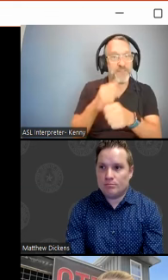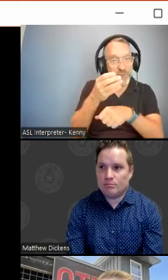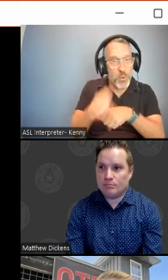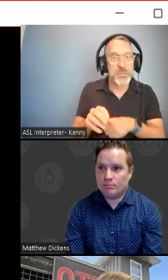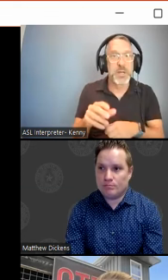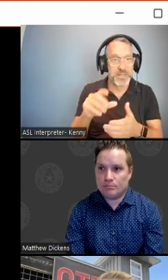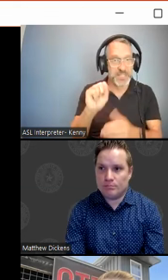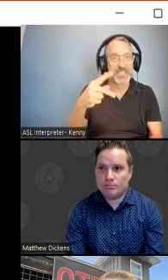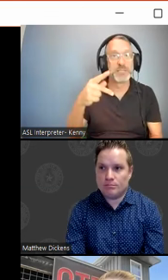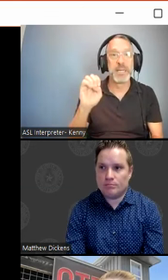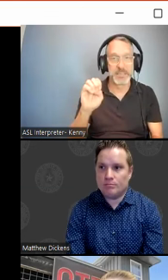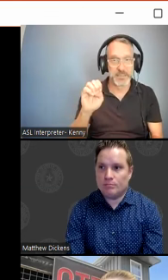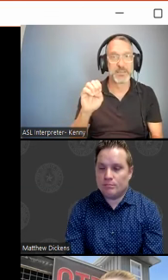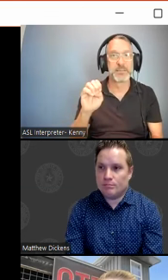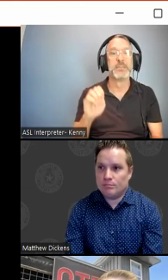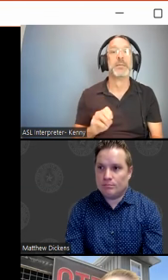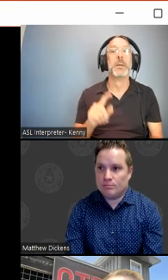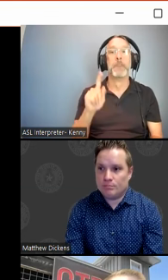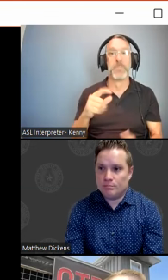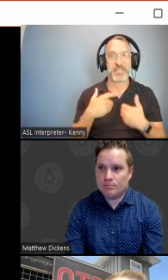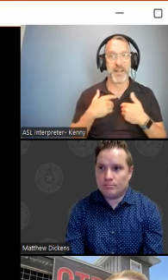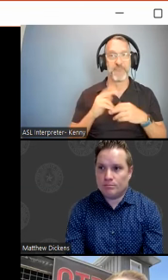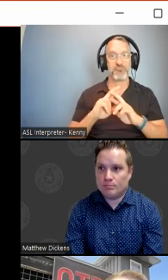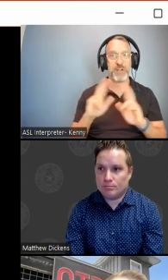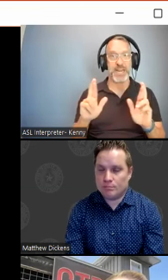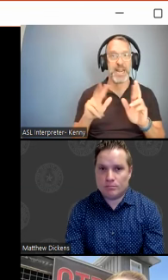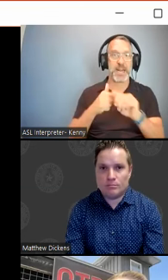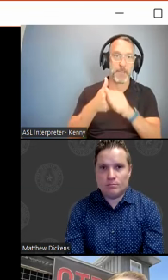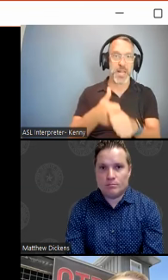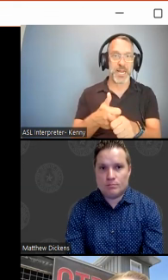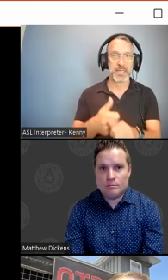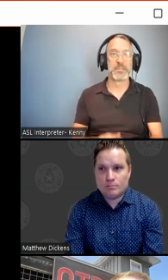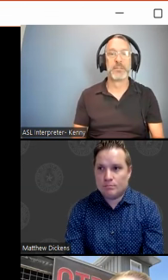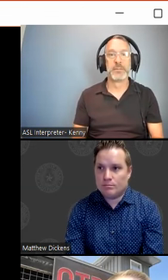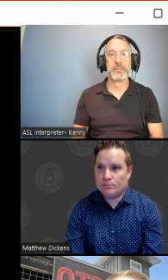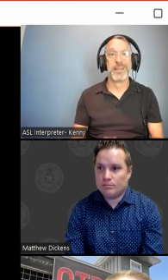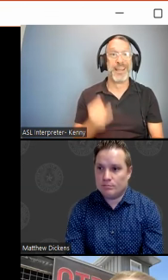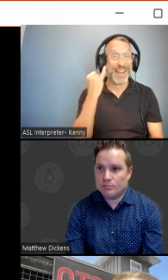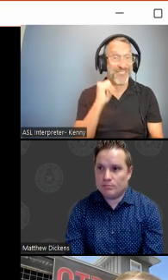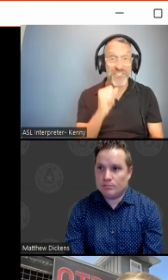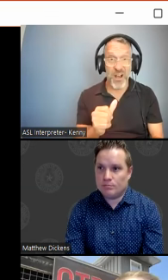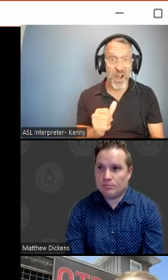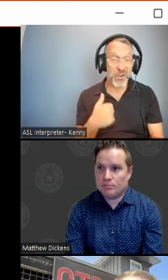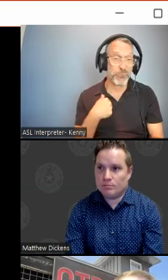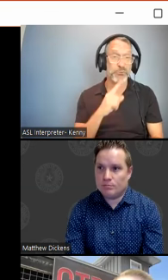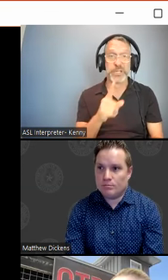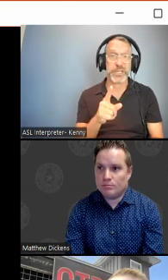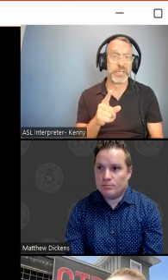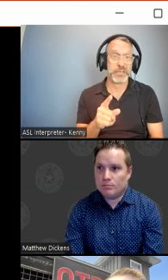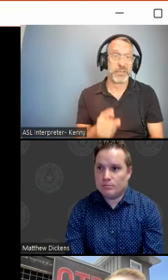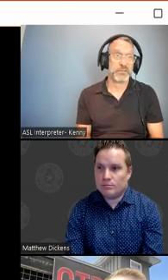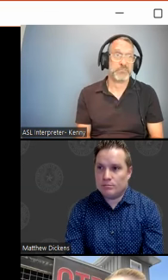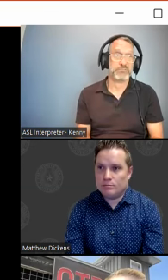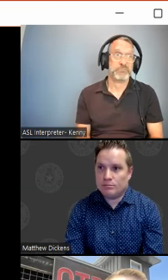spaces. We have to have them up and compliant. Otherwise, we are really just deserving